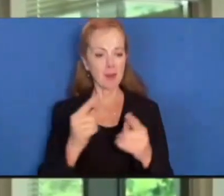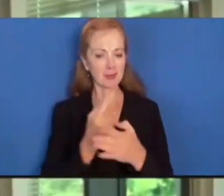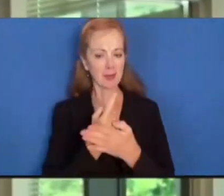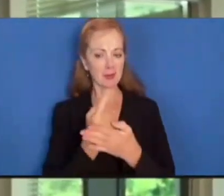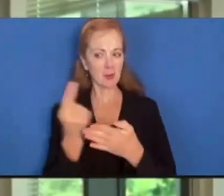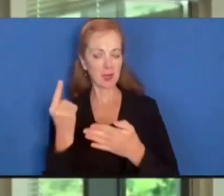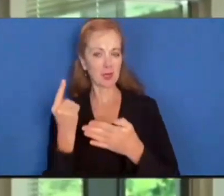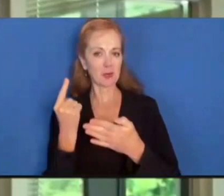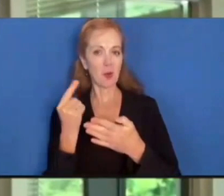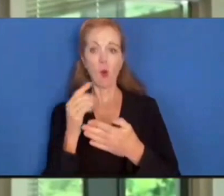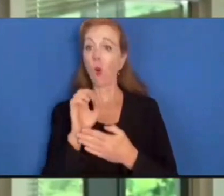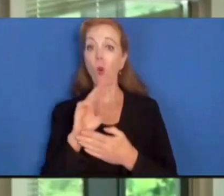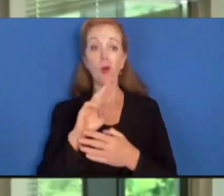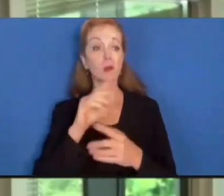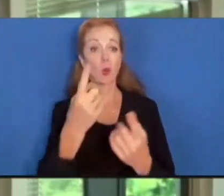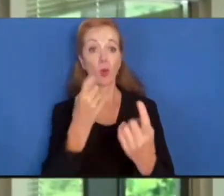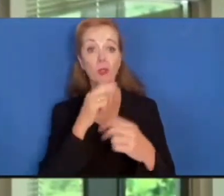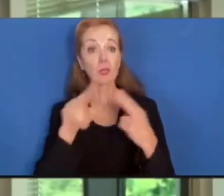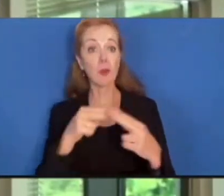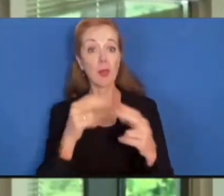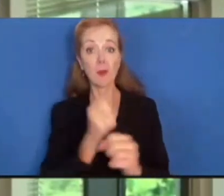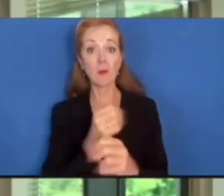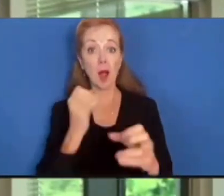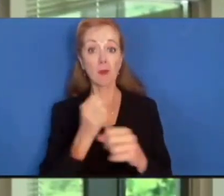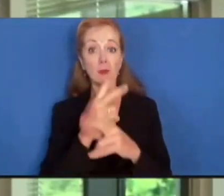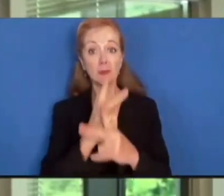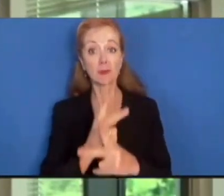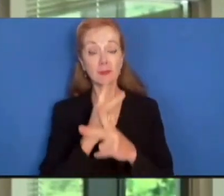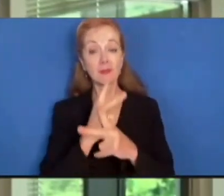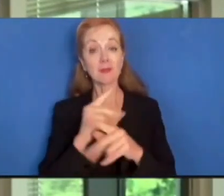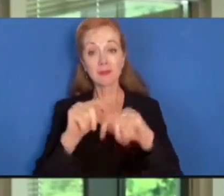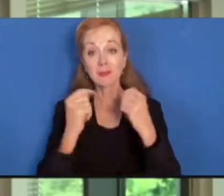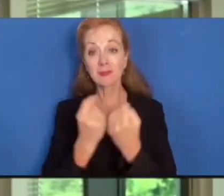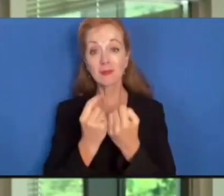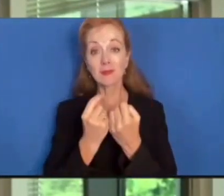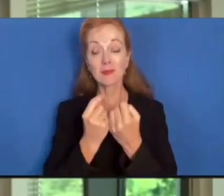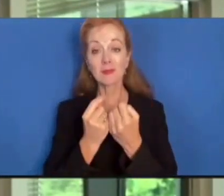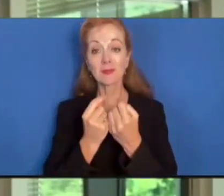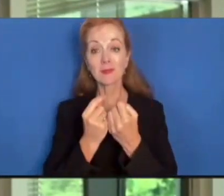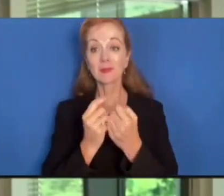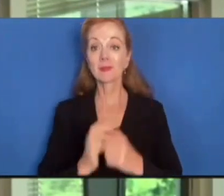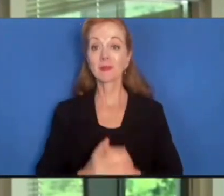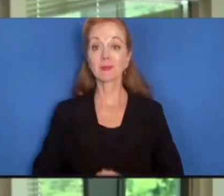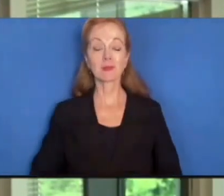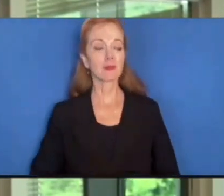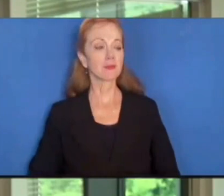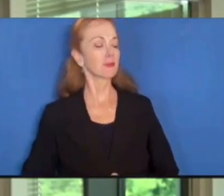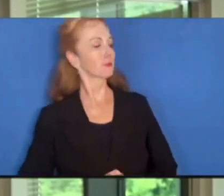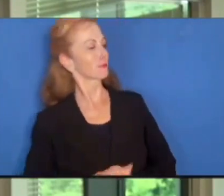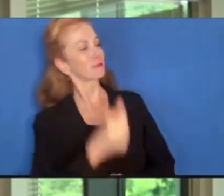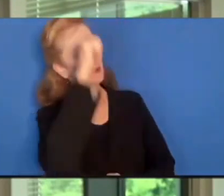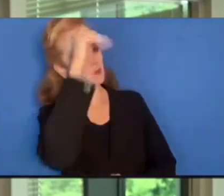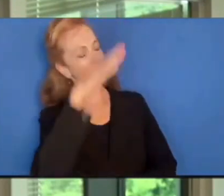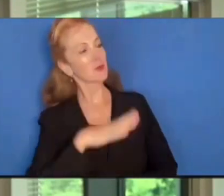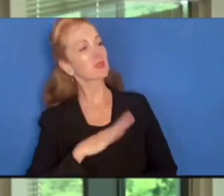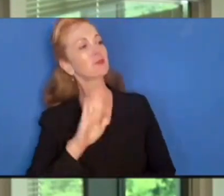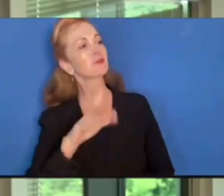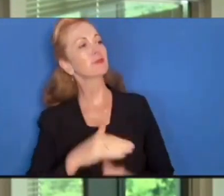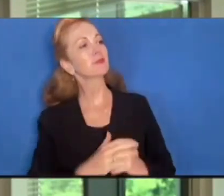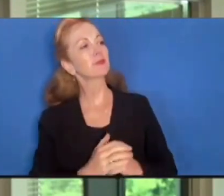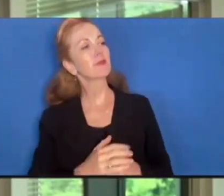questions about the bomb squad in general that the experts here can answer for you? Could you talk a little bit about what makes